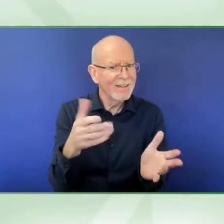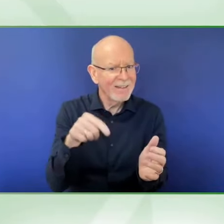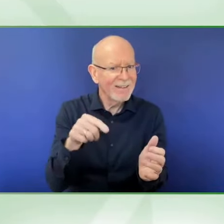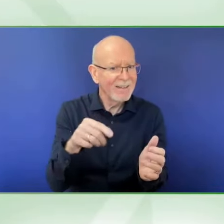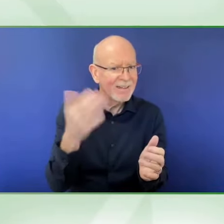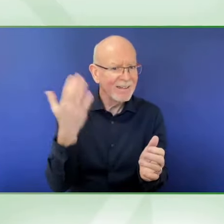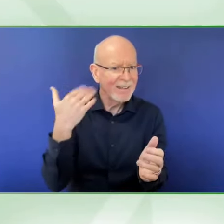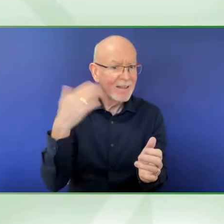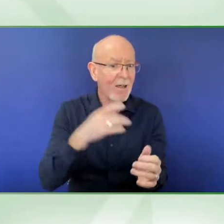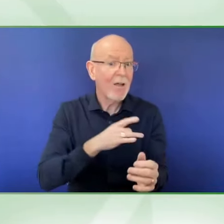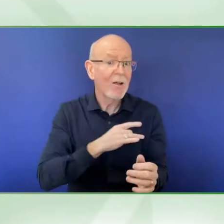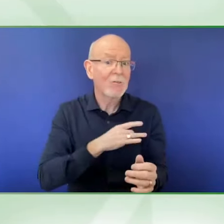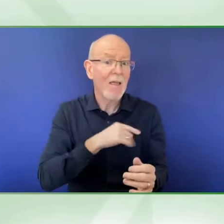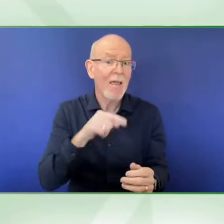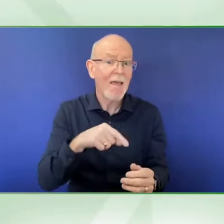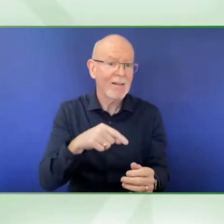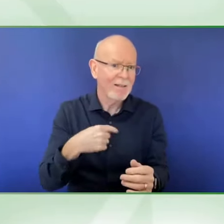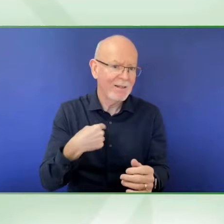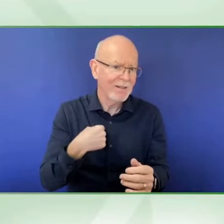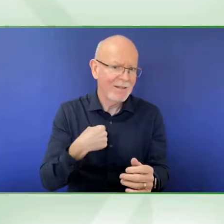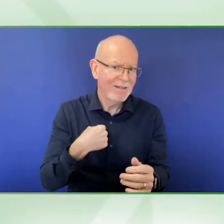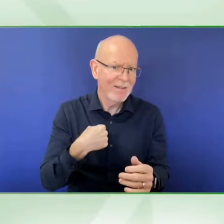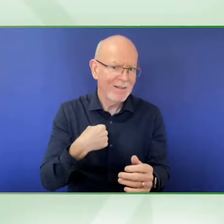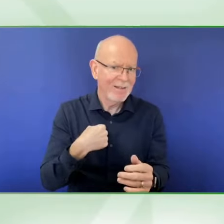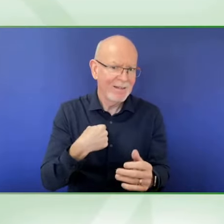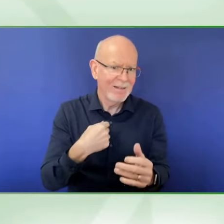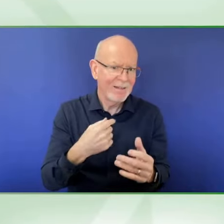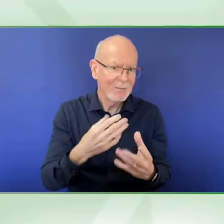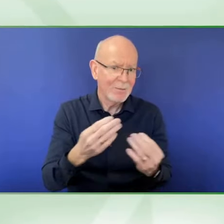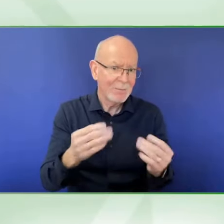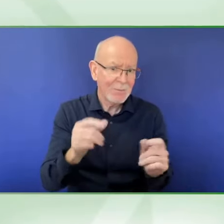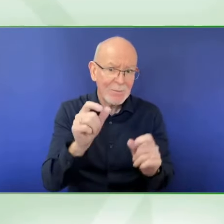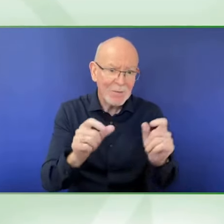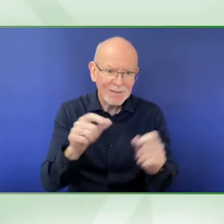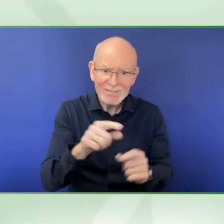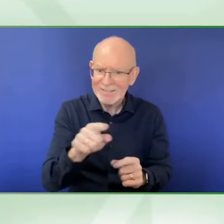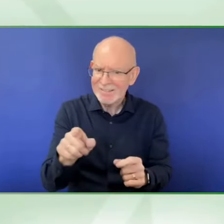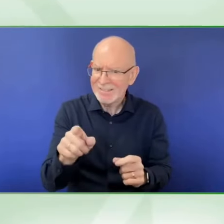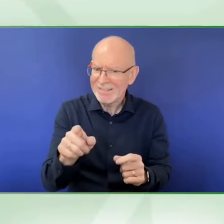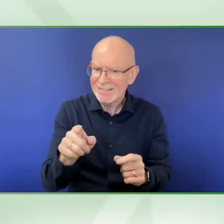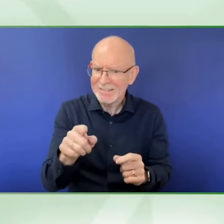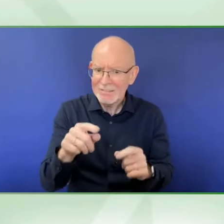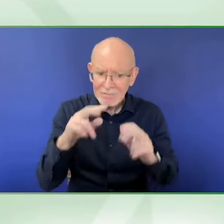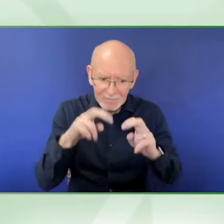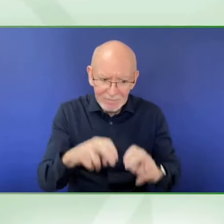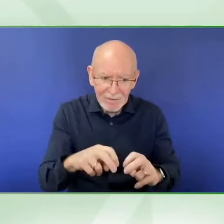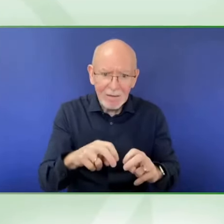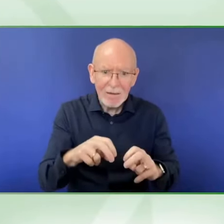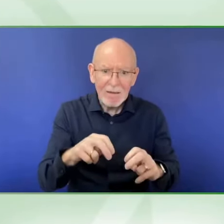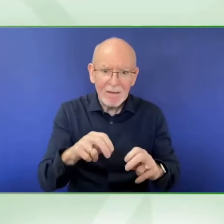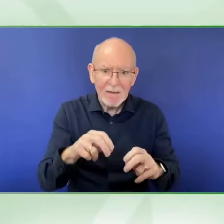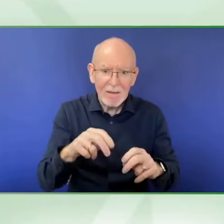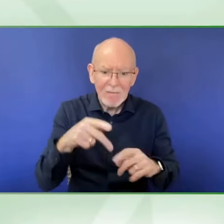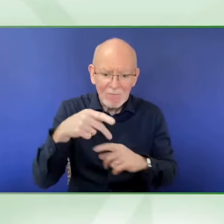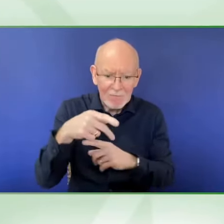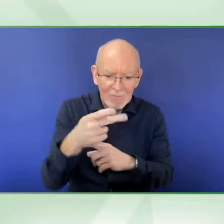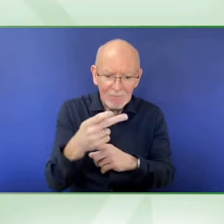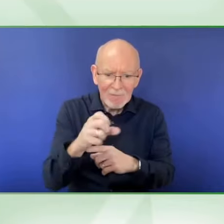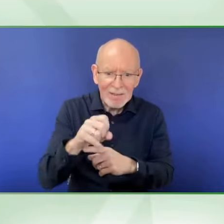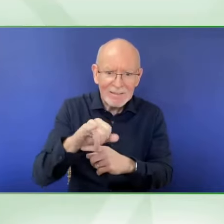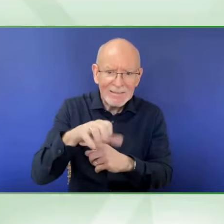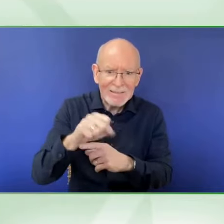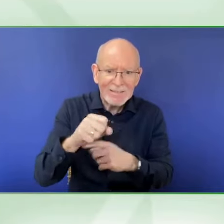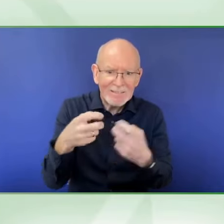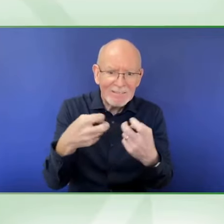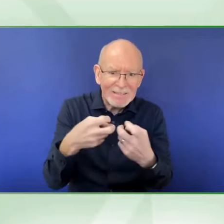the path for them to choose this path, you know. So it's something that has to be